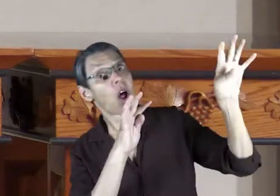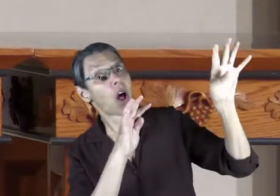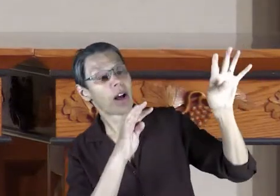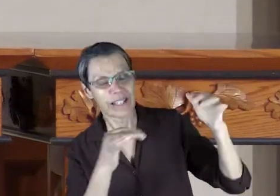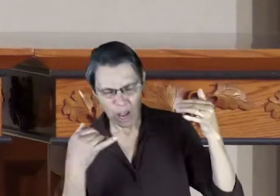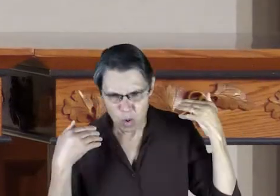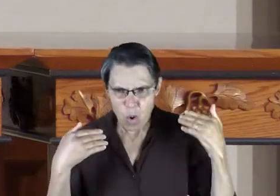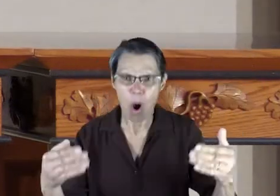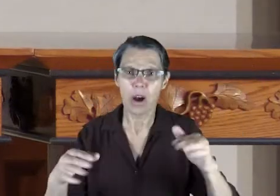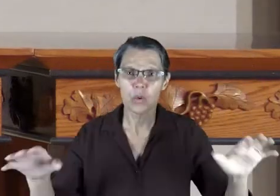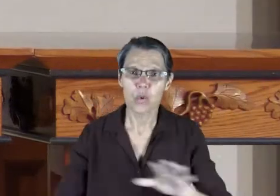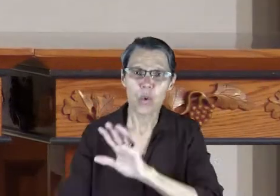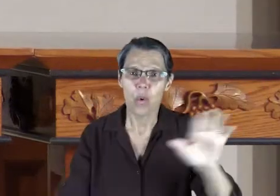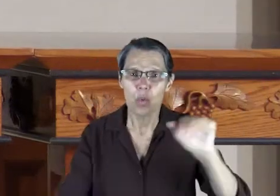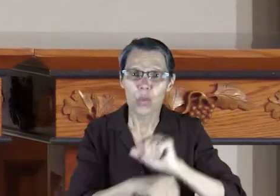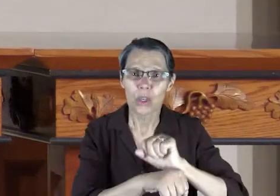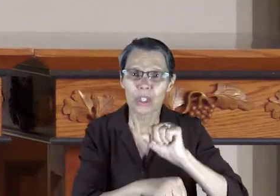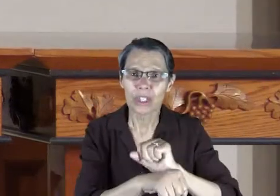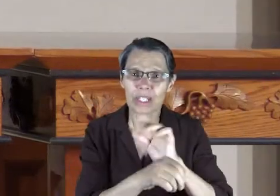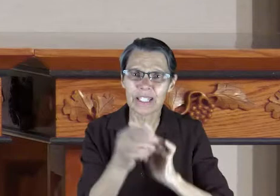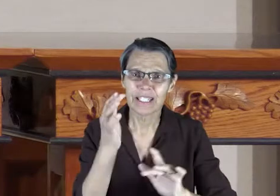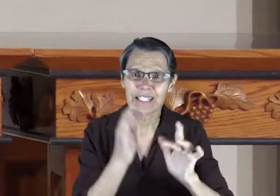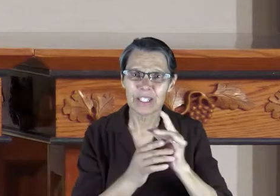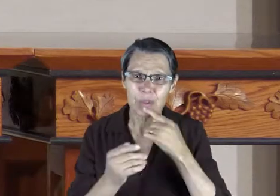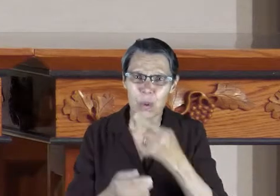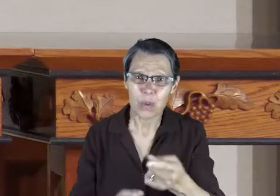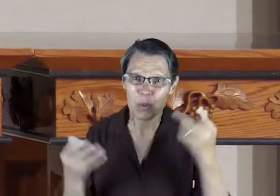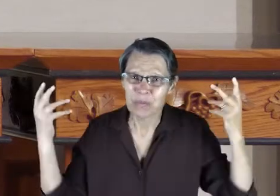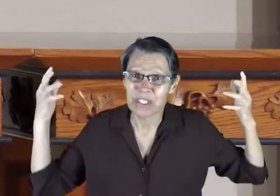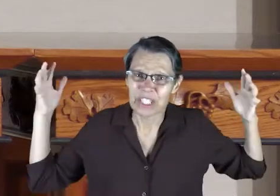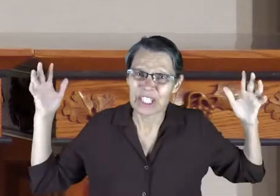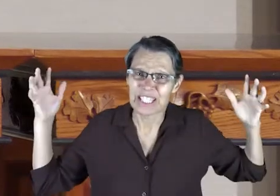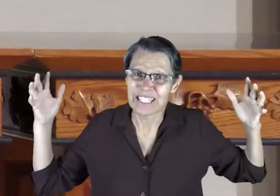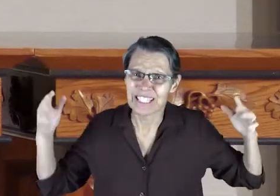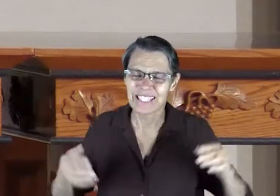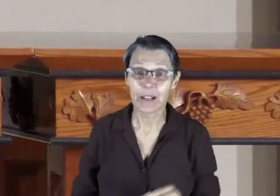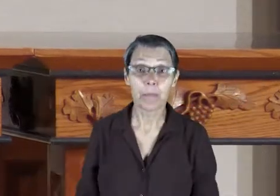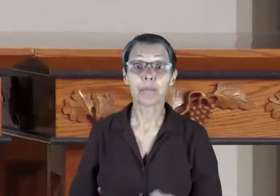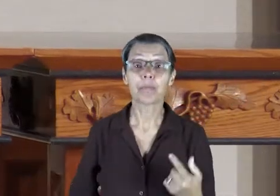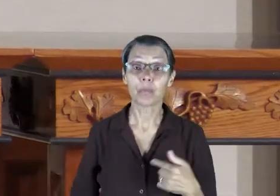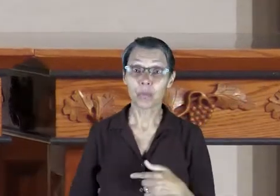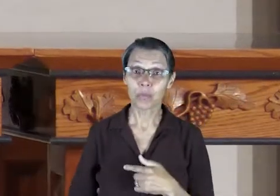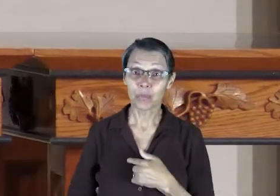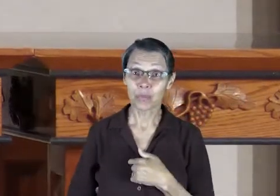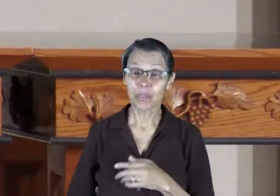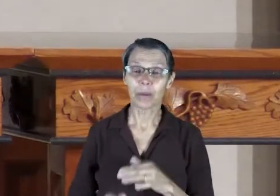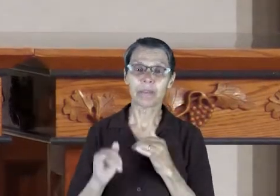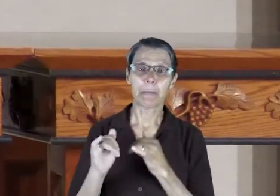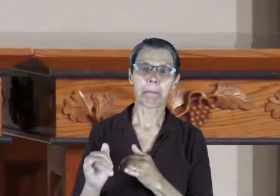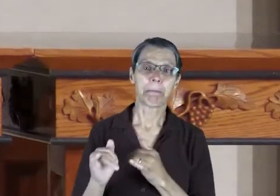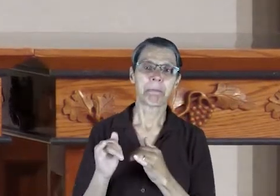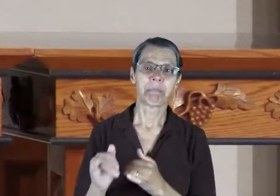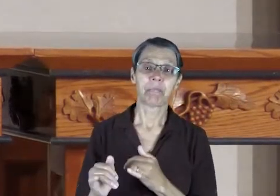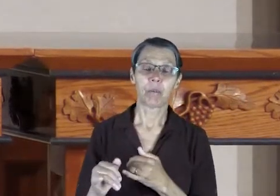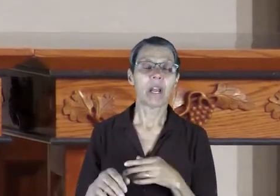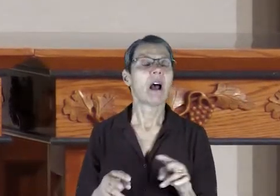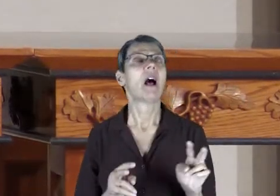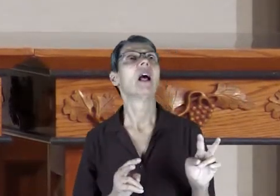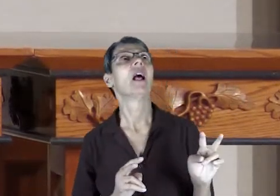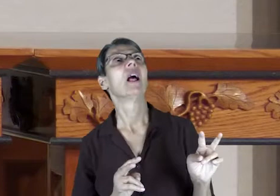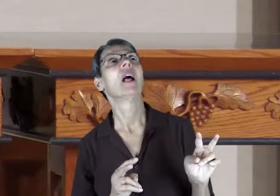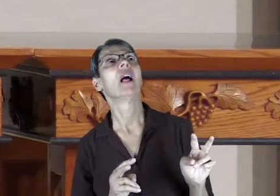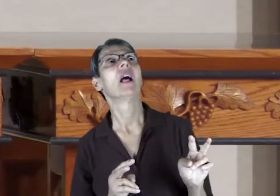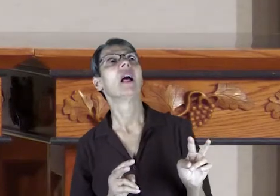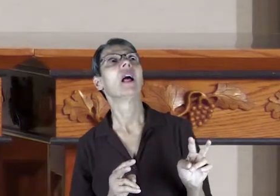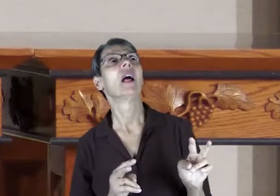Stop looking up. Get about the business that Jesus told you to do. But we get caught. No more and no less than those disciples looking up